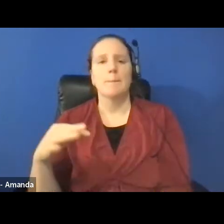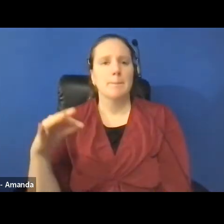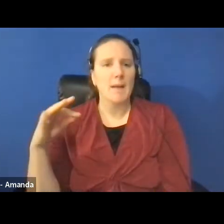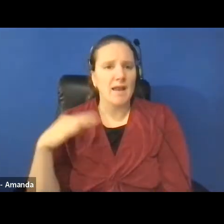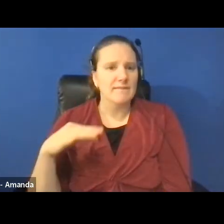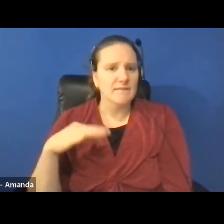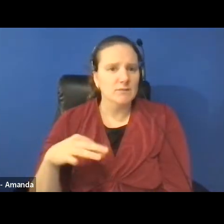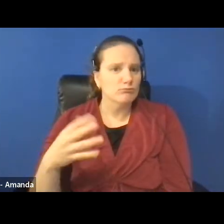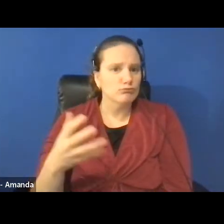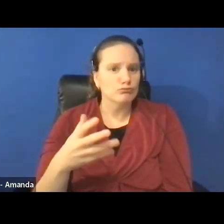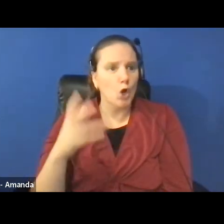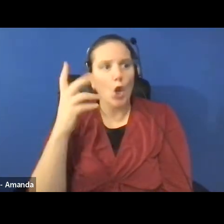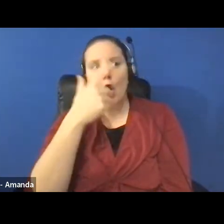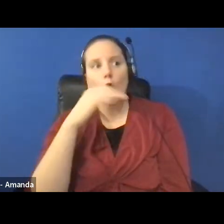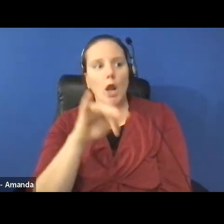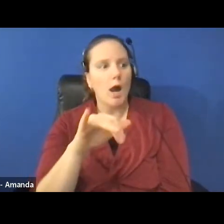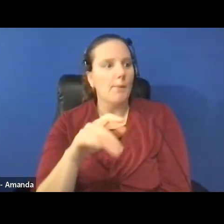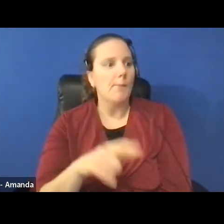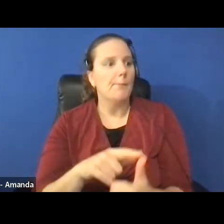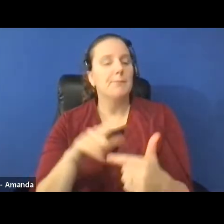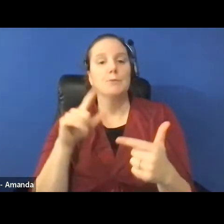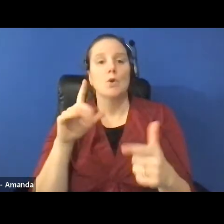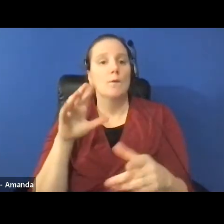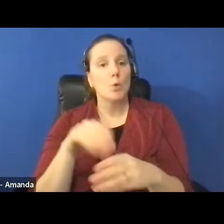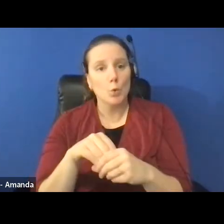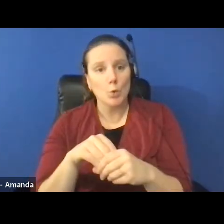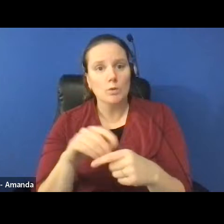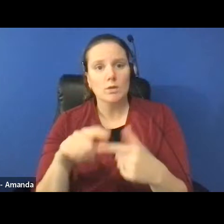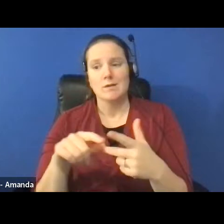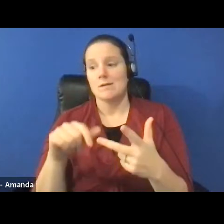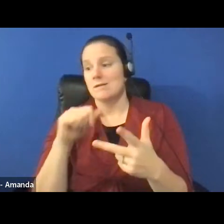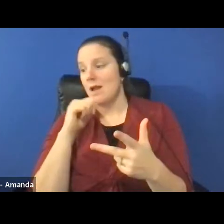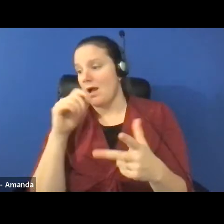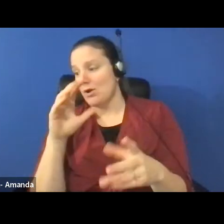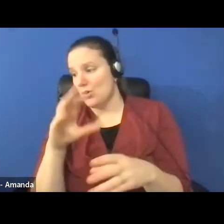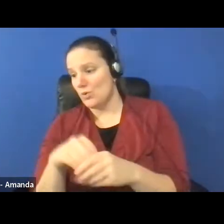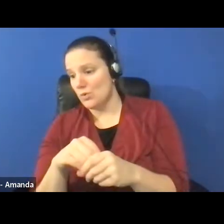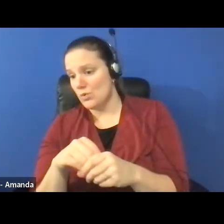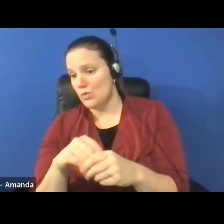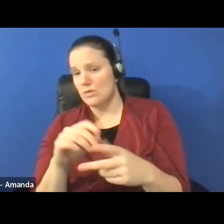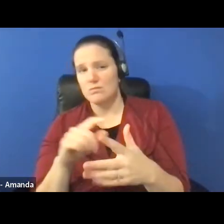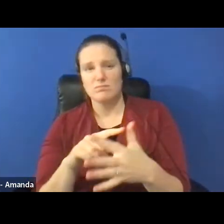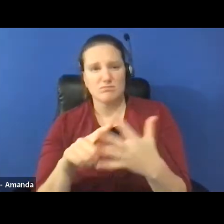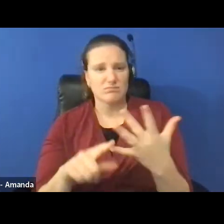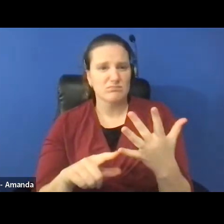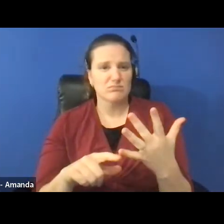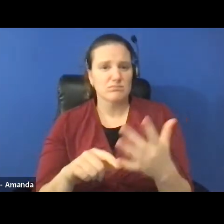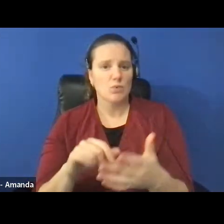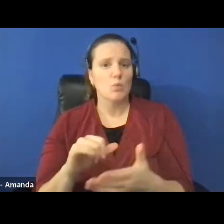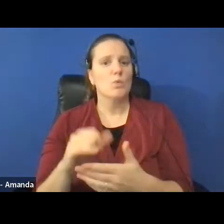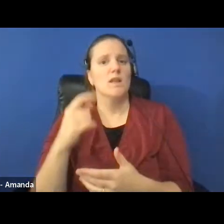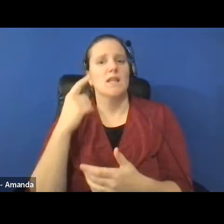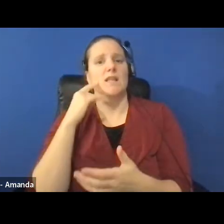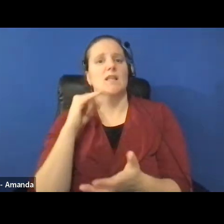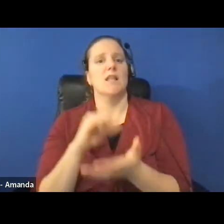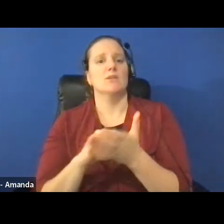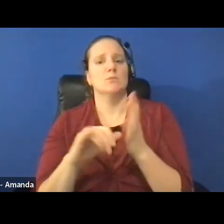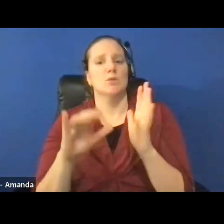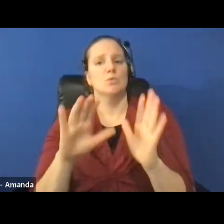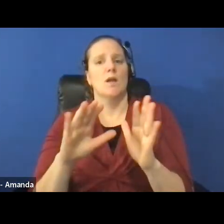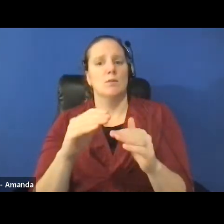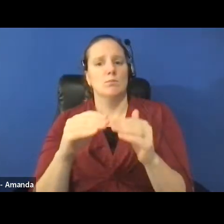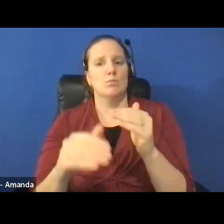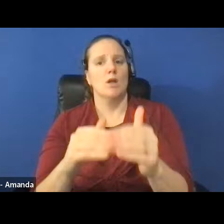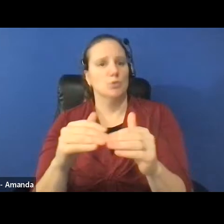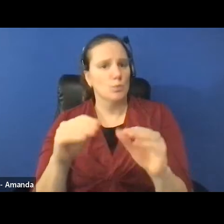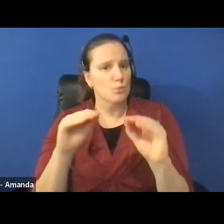are looking like, what they do include, what they don't include. So we think we're going to have a great process